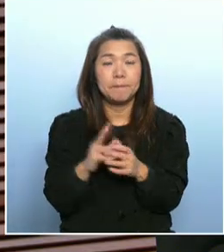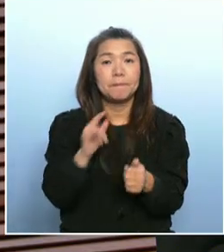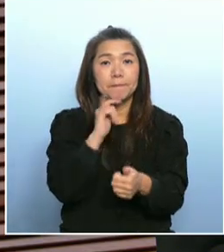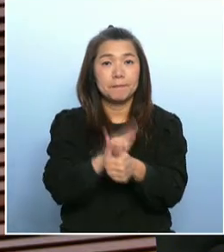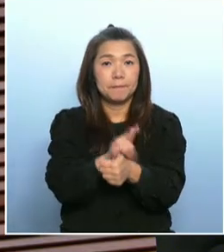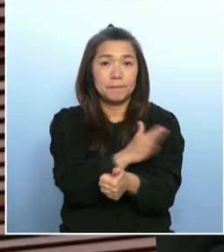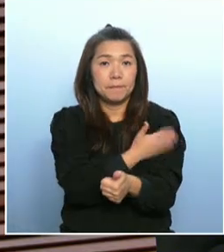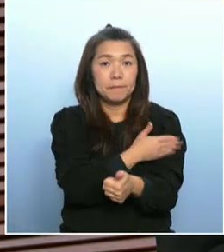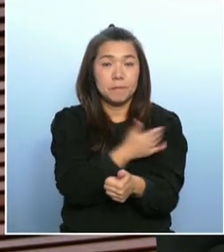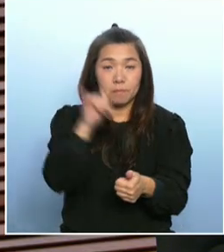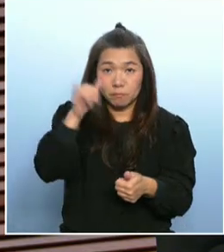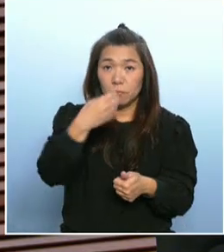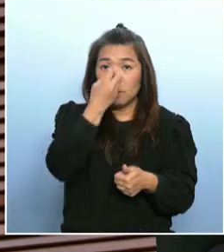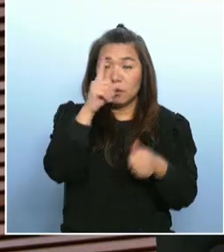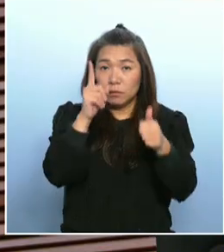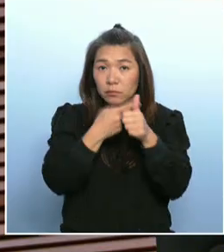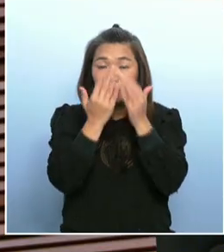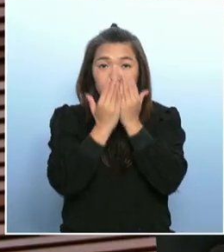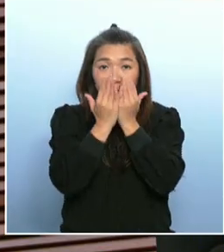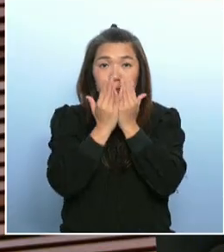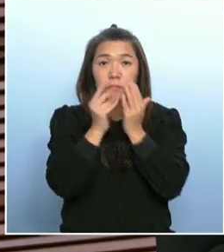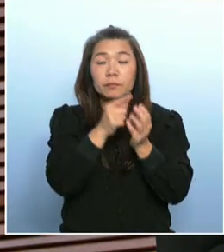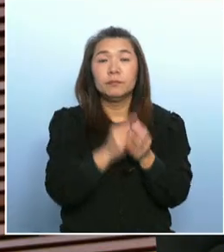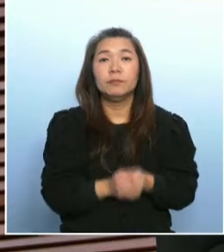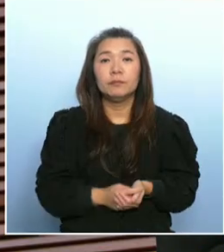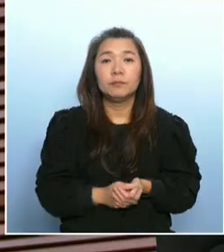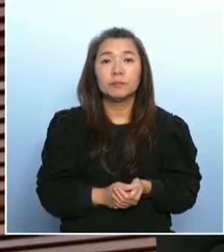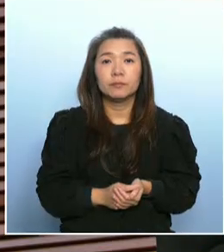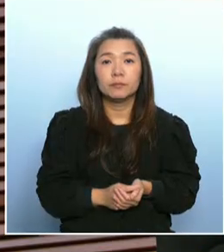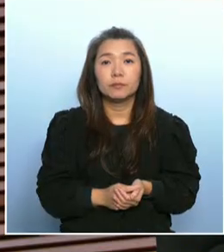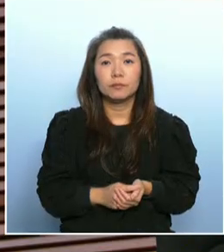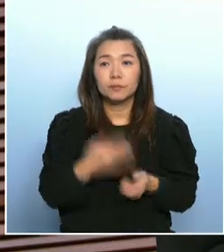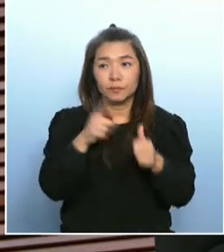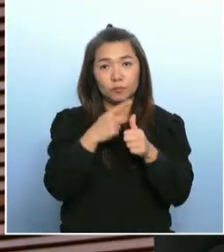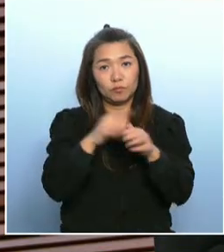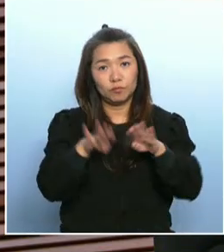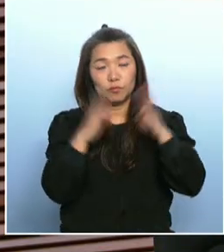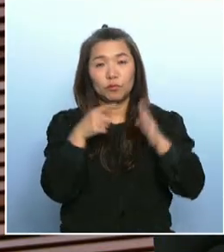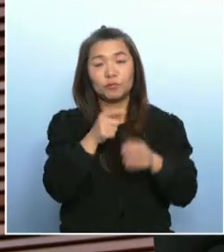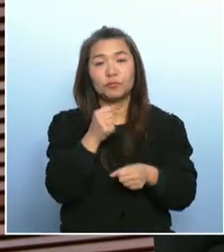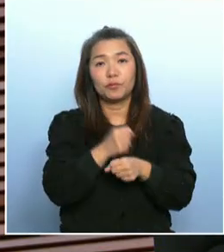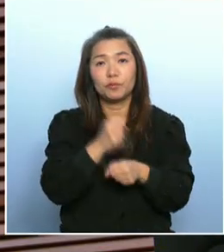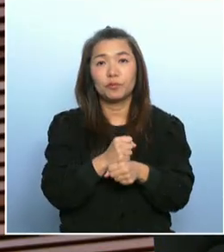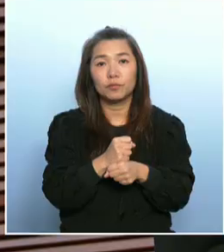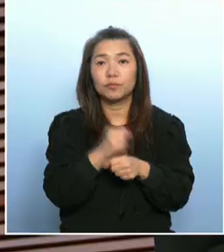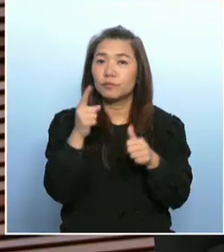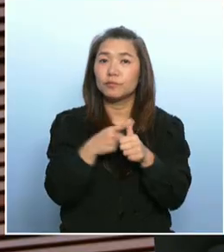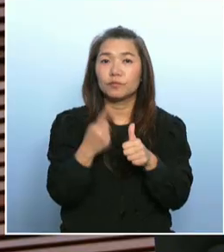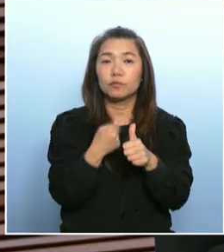So for mainland care workers imported to Hong Kong, they will have to, first of all, undergo a